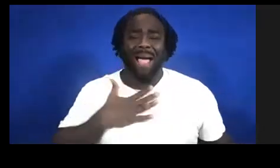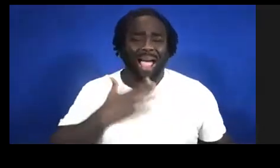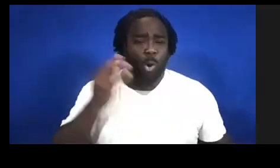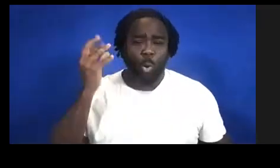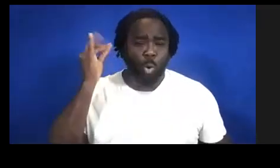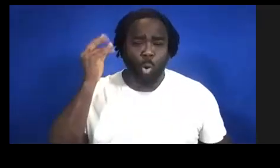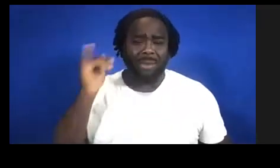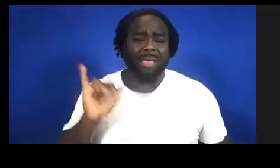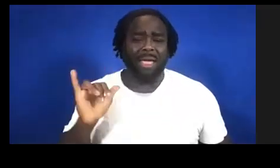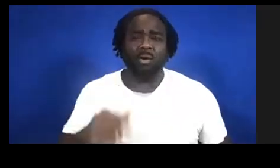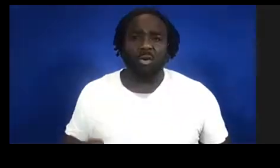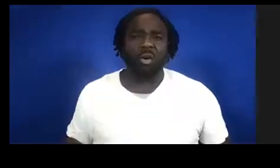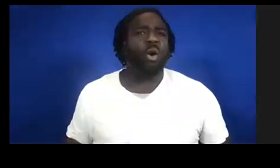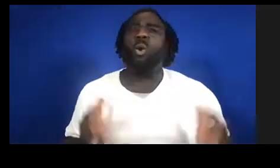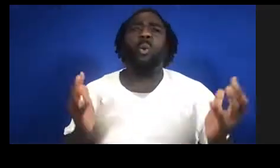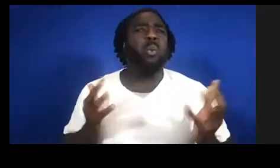so she was interpreting for me.